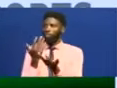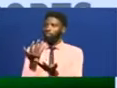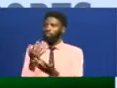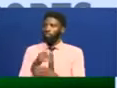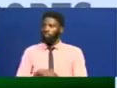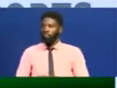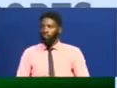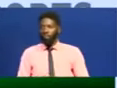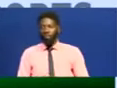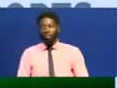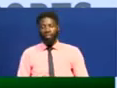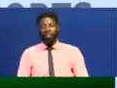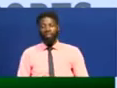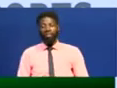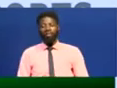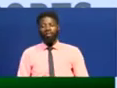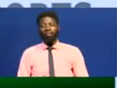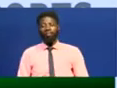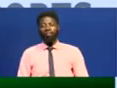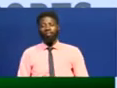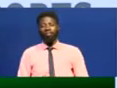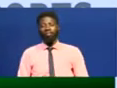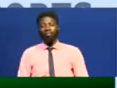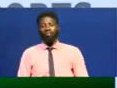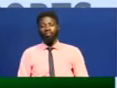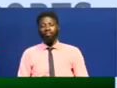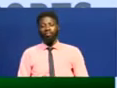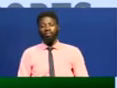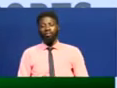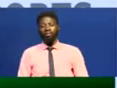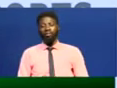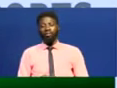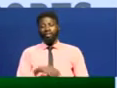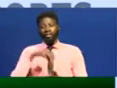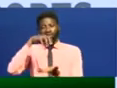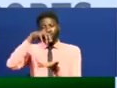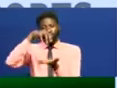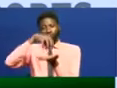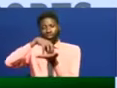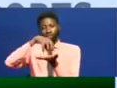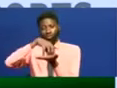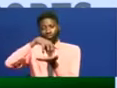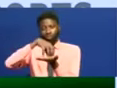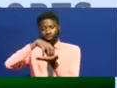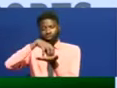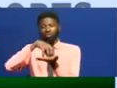We inherited what can only be described as a neglected